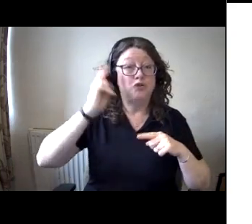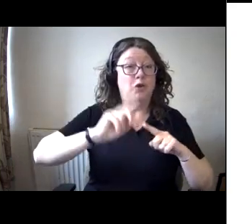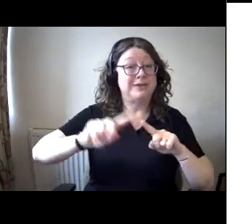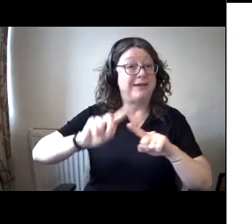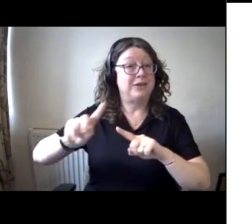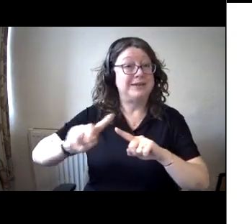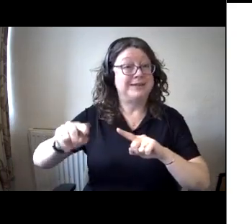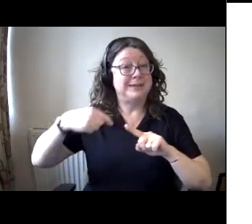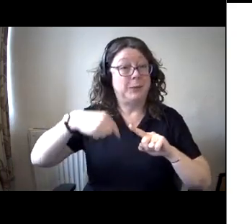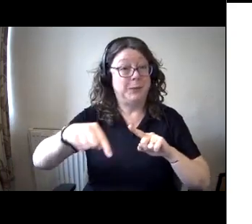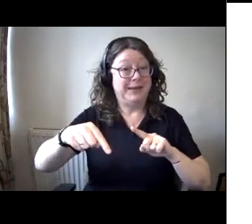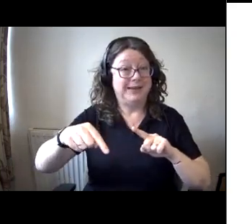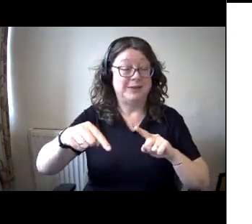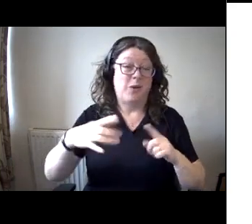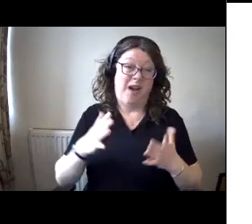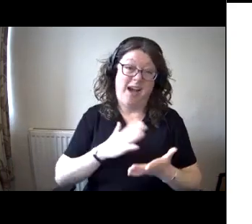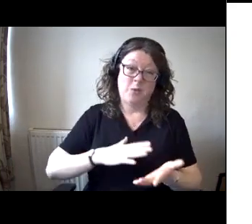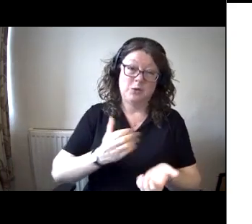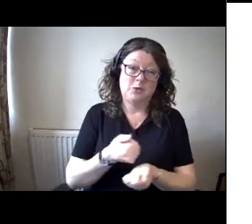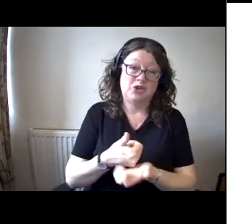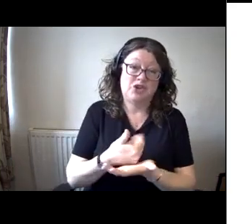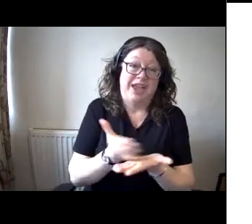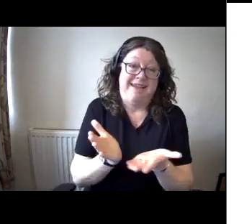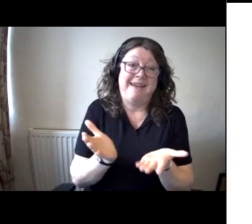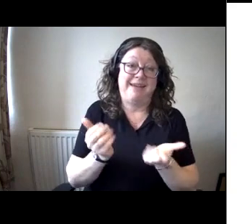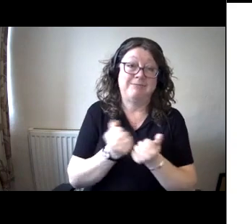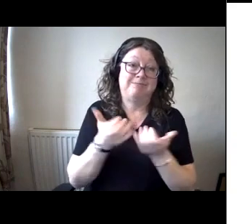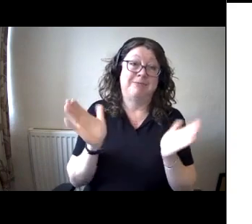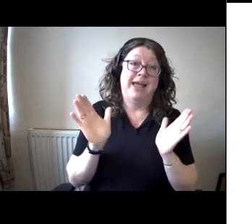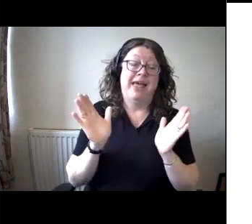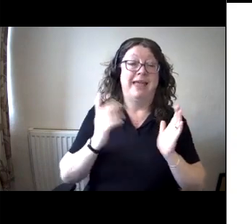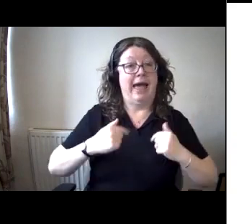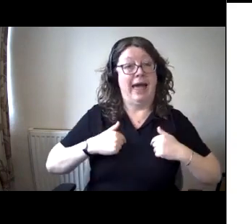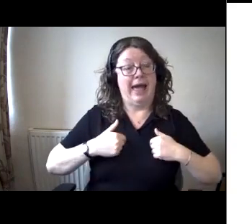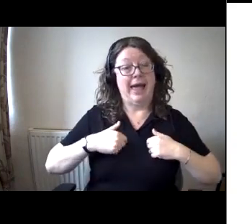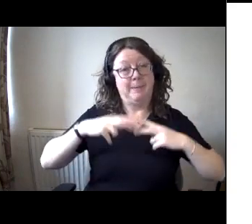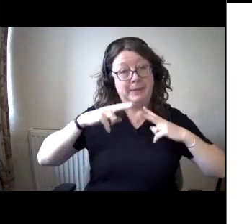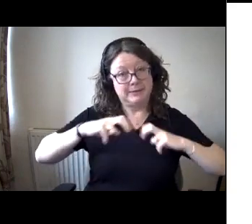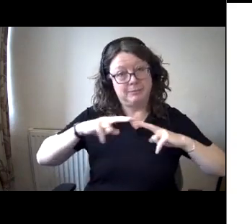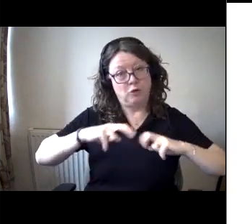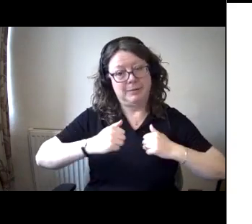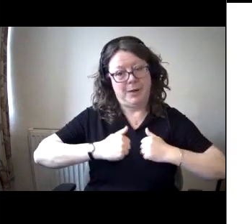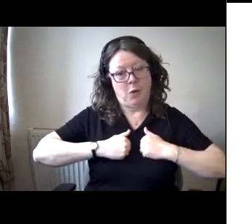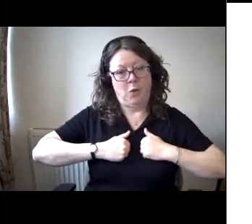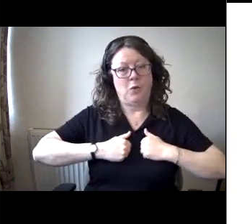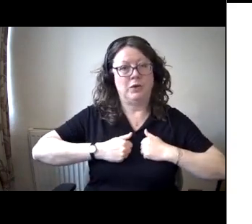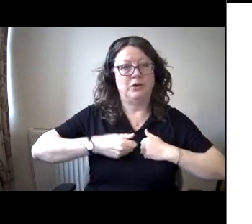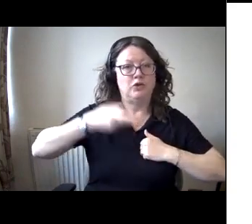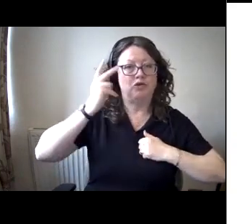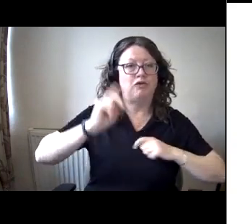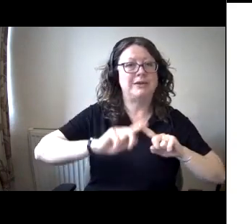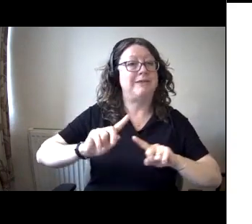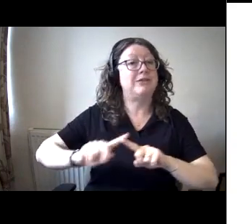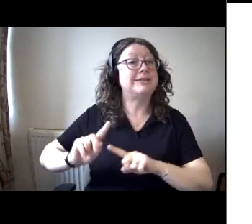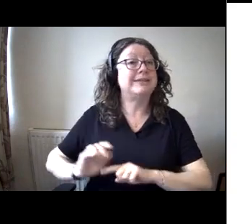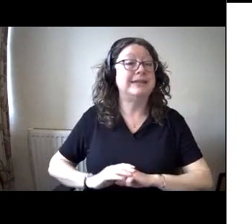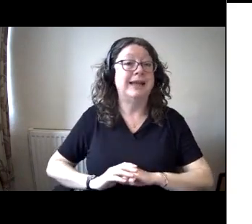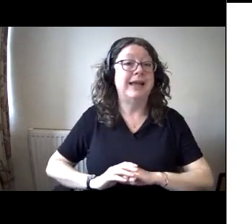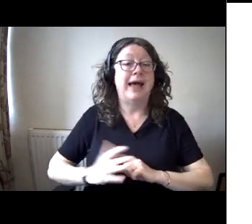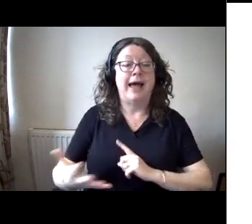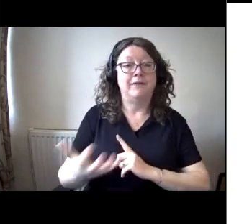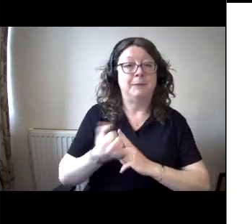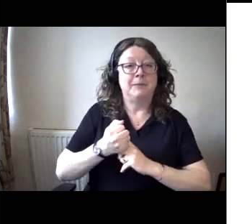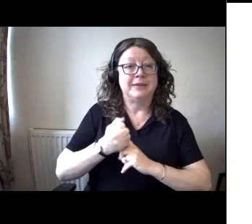own neurodiversity. I was diagnosed with a specific language difficulty, and I am dyspraxic as